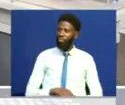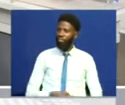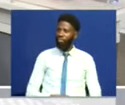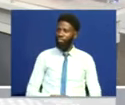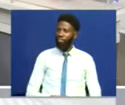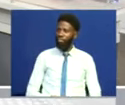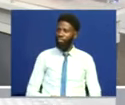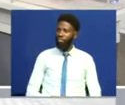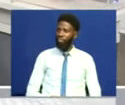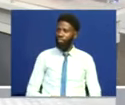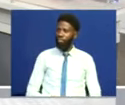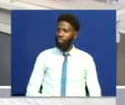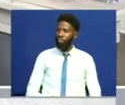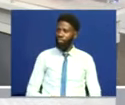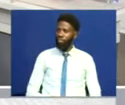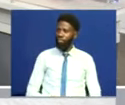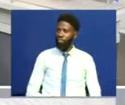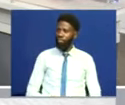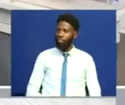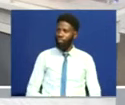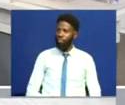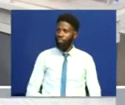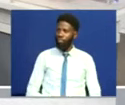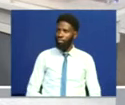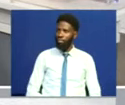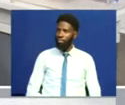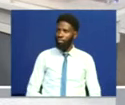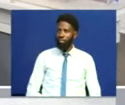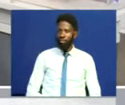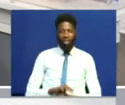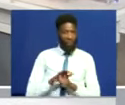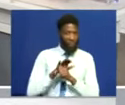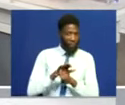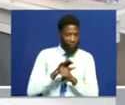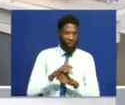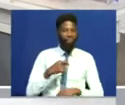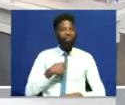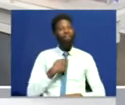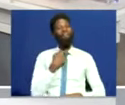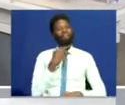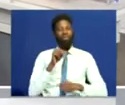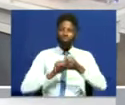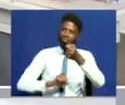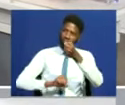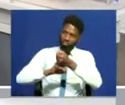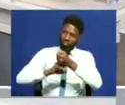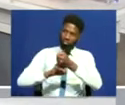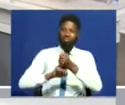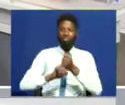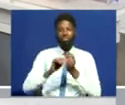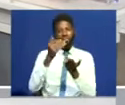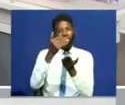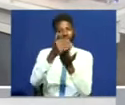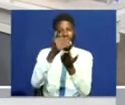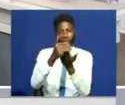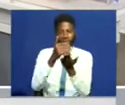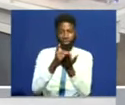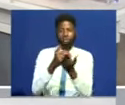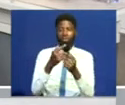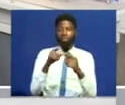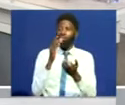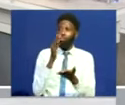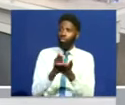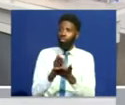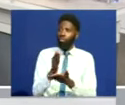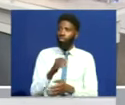The pressure has piled up all over. Yes, you see, I had to voice my support for the initiative, but it is truly. Yeah. I hope